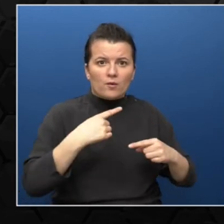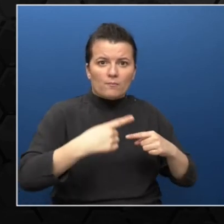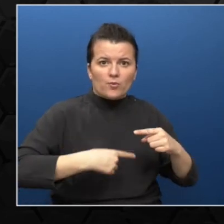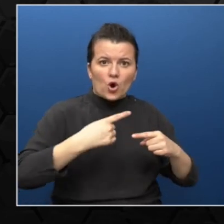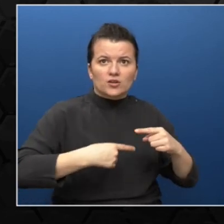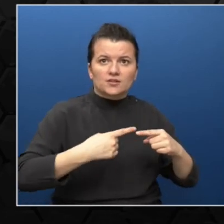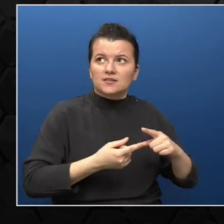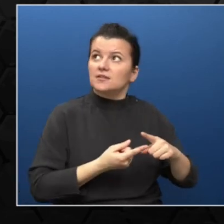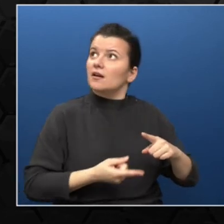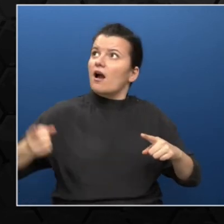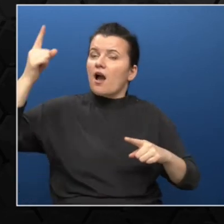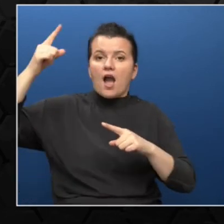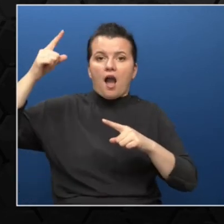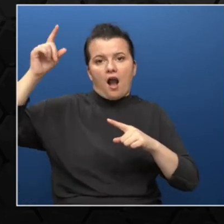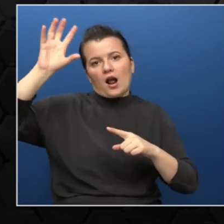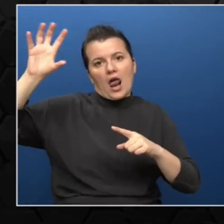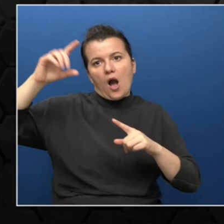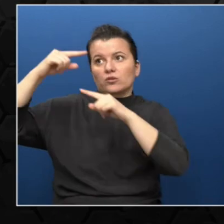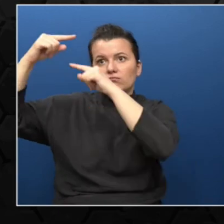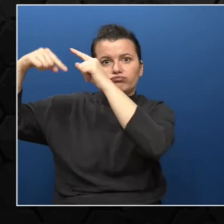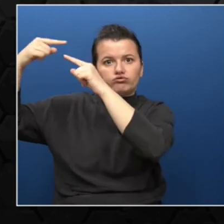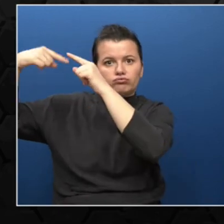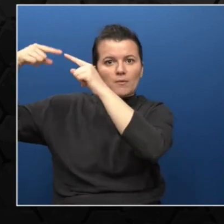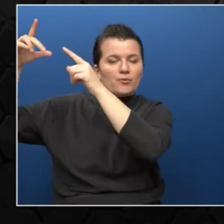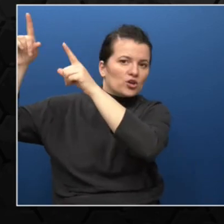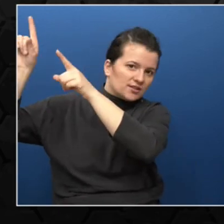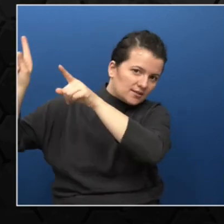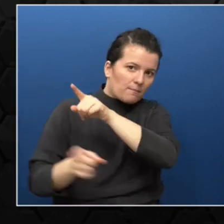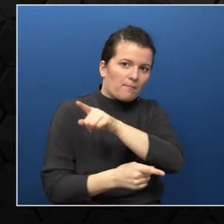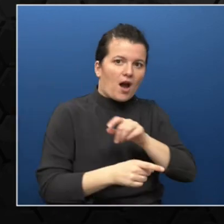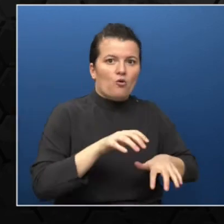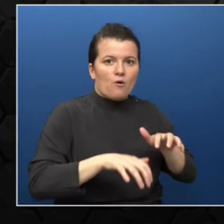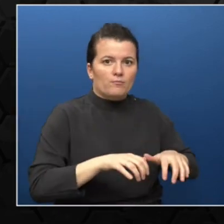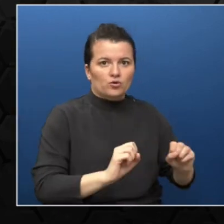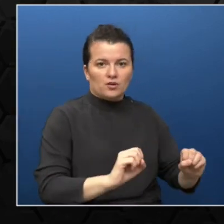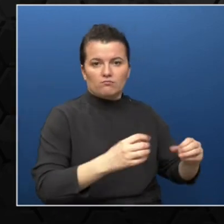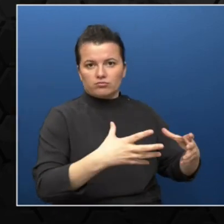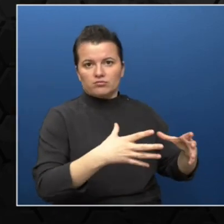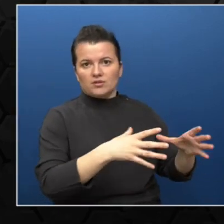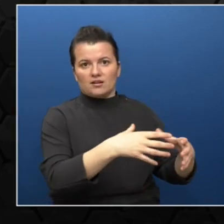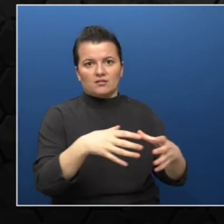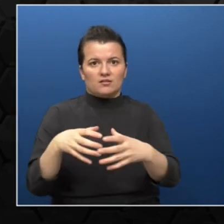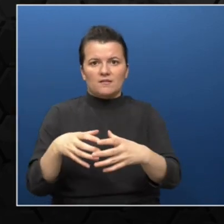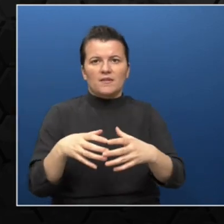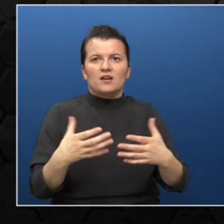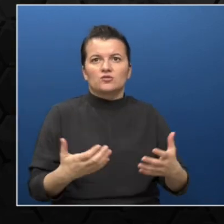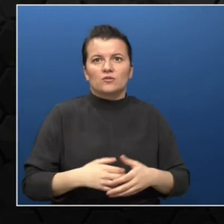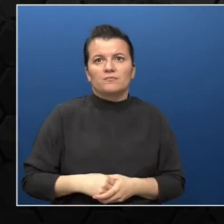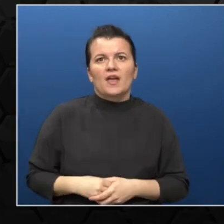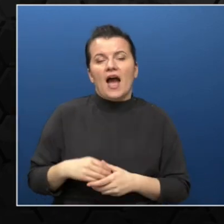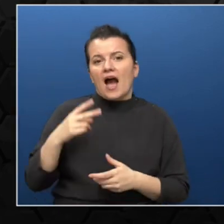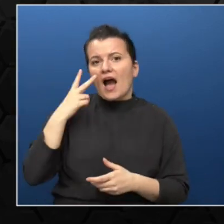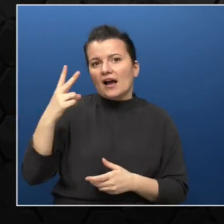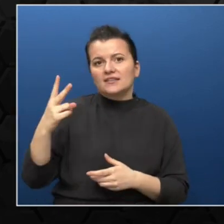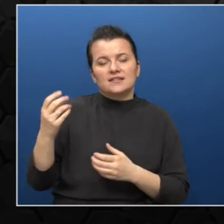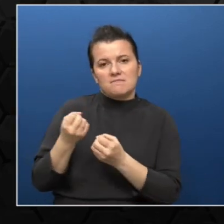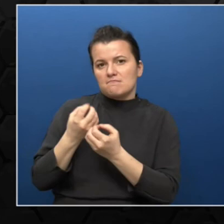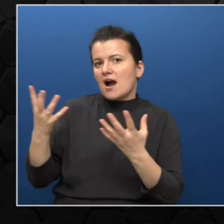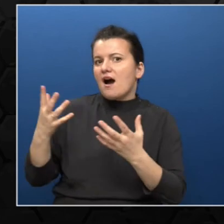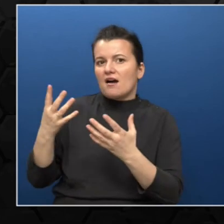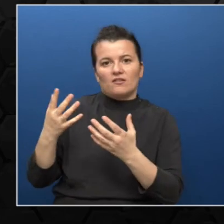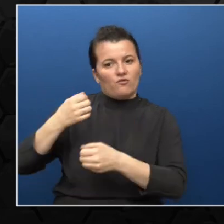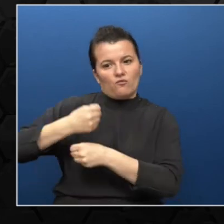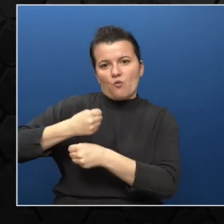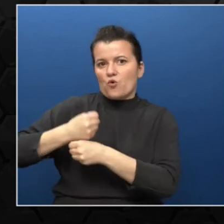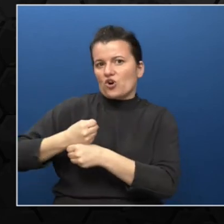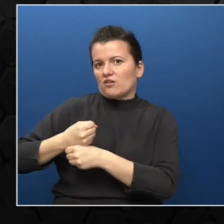cloud provider or something? Because as far as I know, like in other platforms like TensorFlow.js, everything happens in the user's browser as well. So if you could just shed